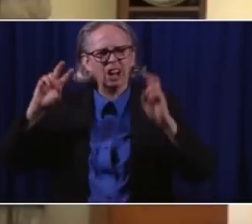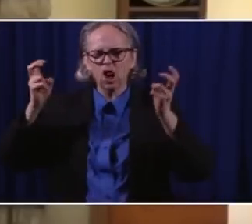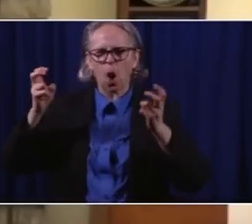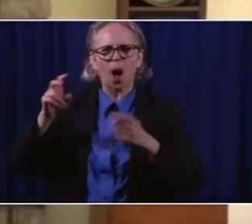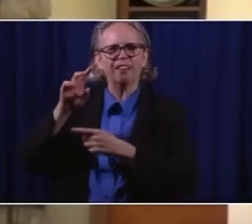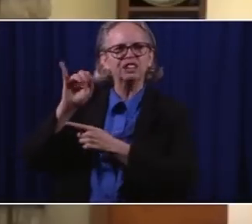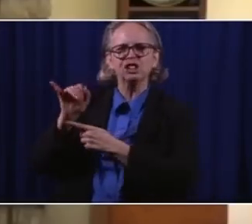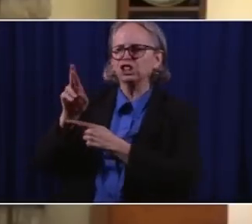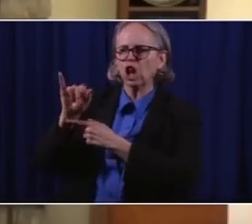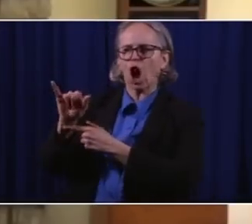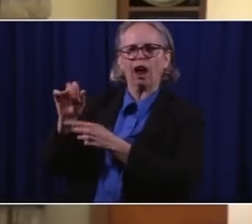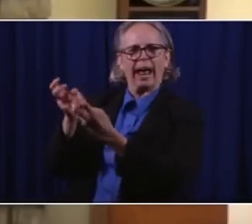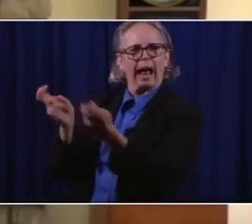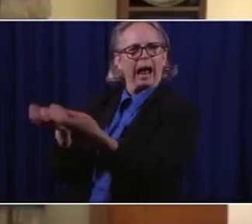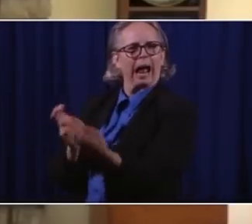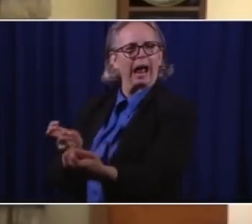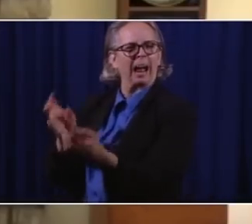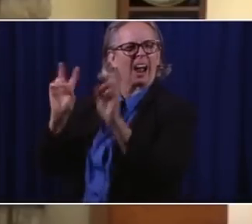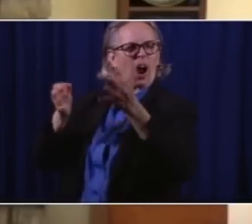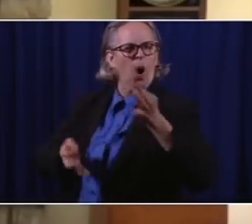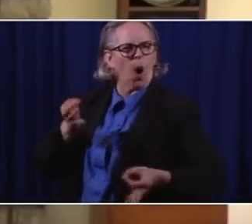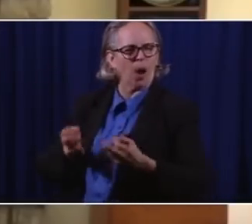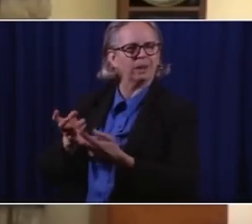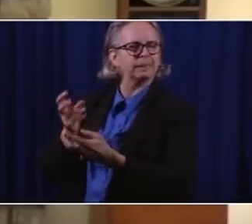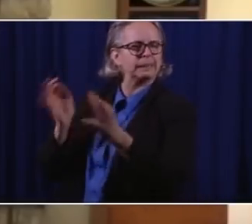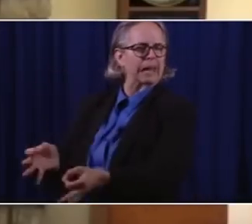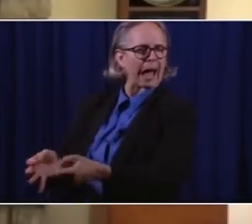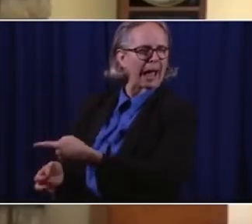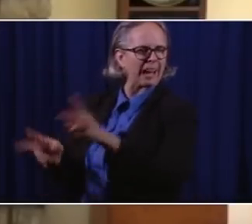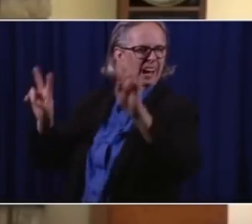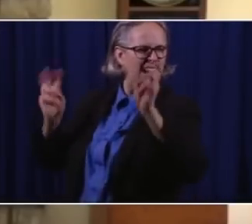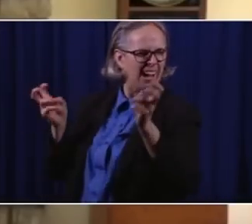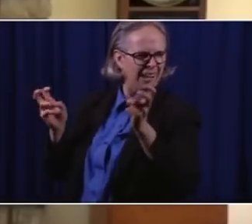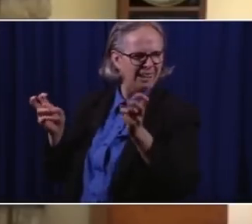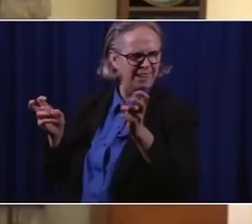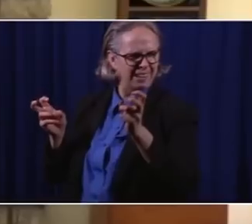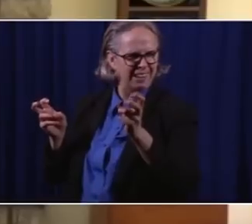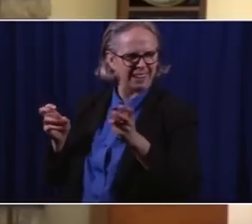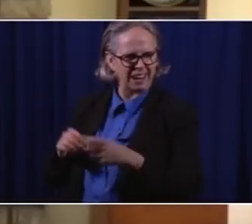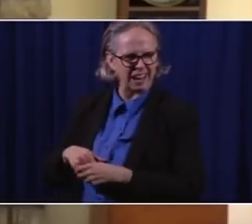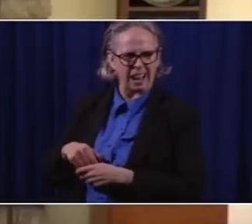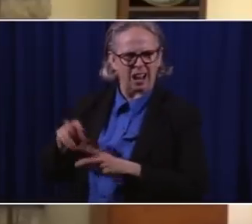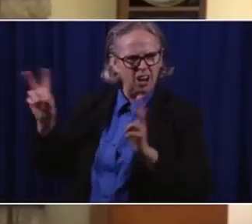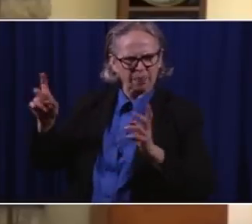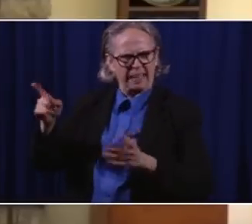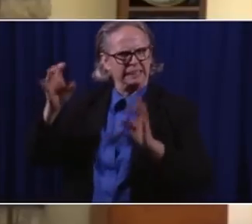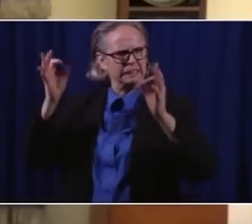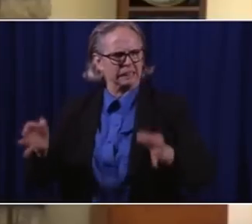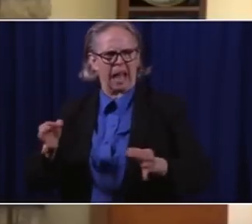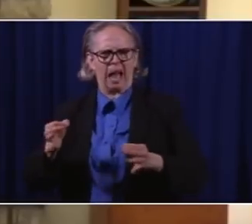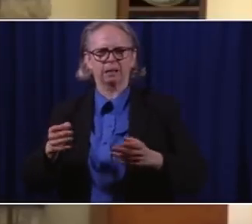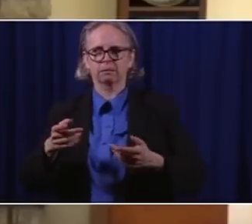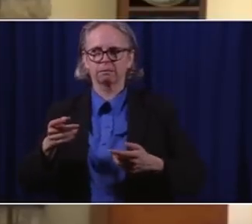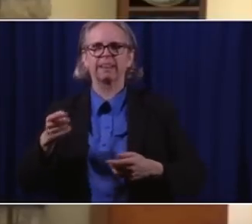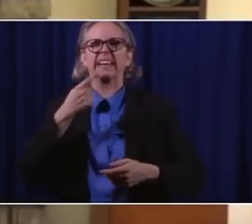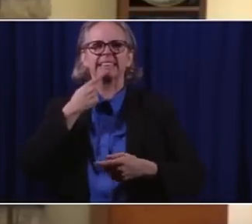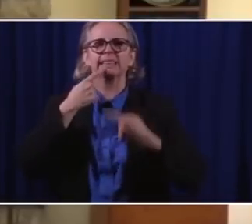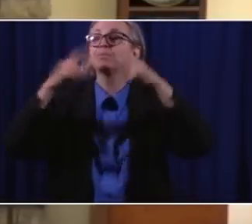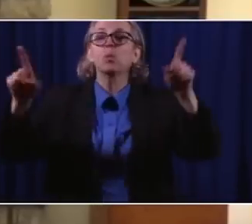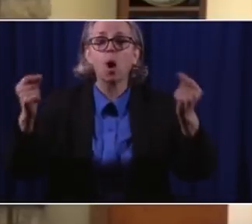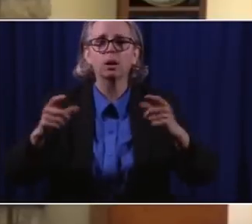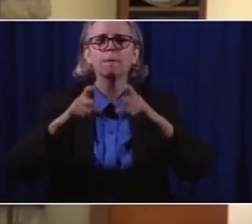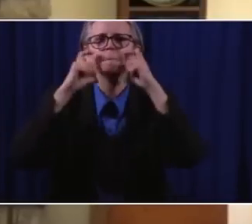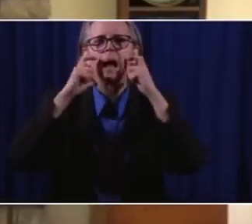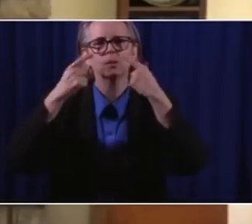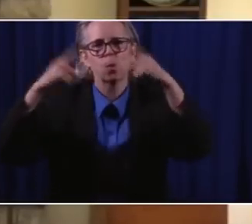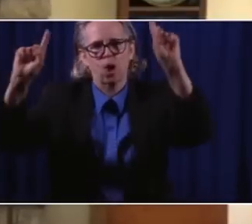mask, the jury is back. And the verdict is masks work and masks are needed. Next question